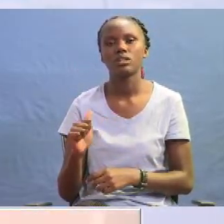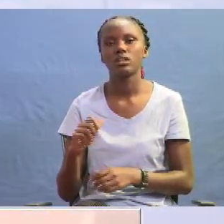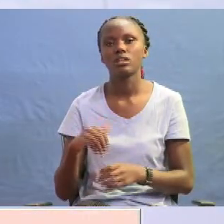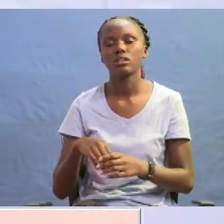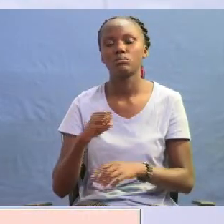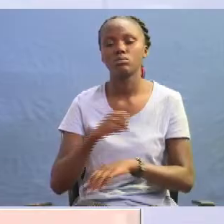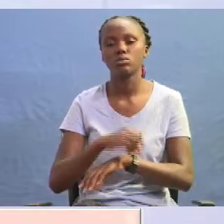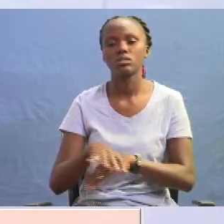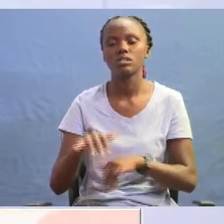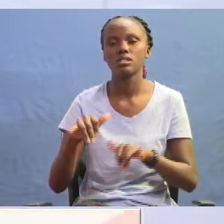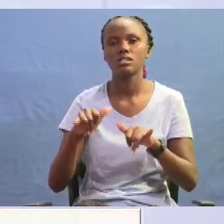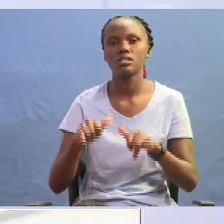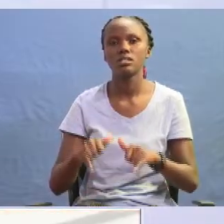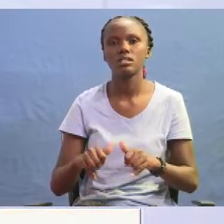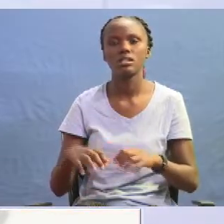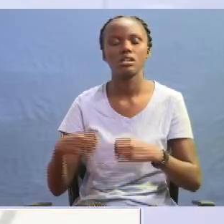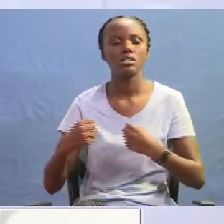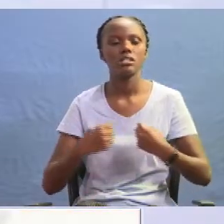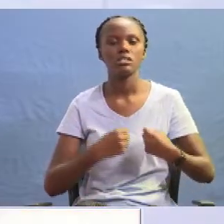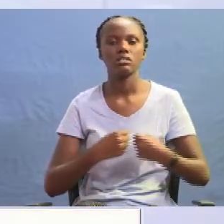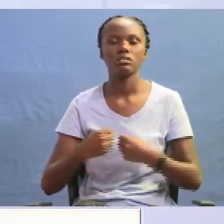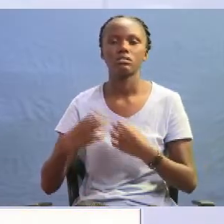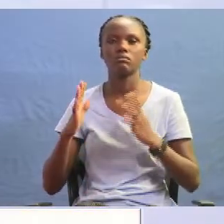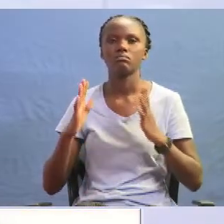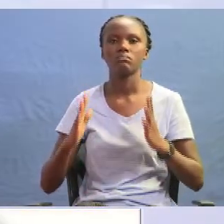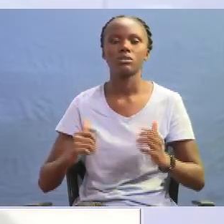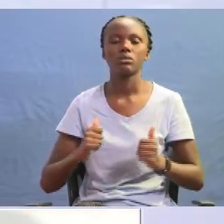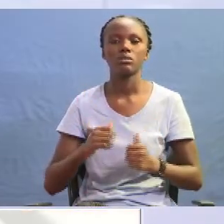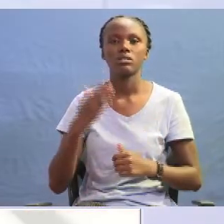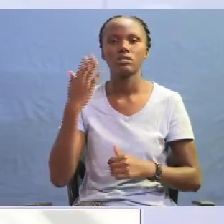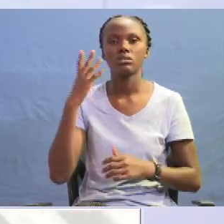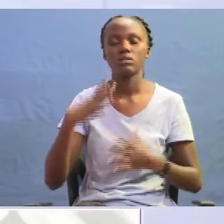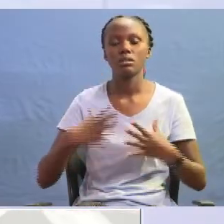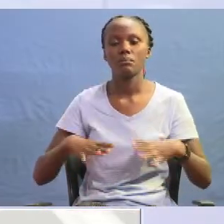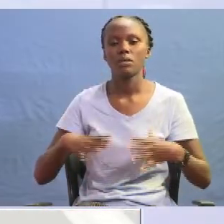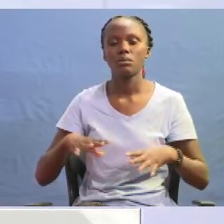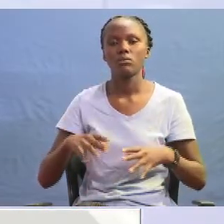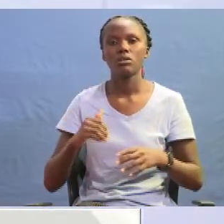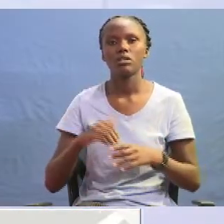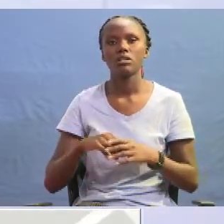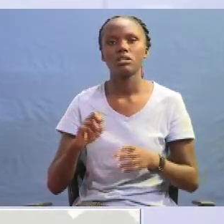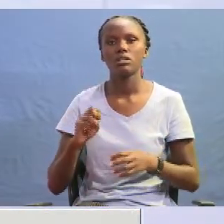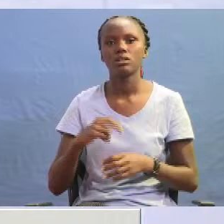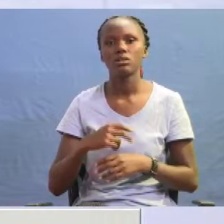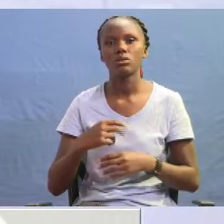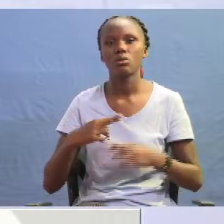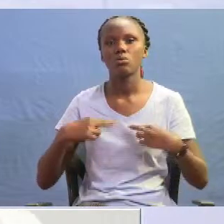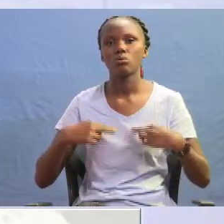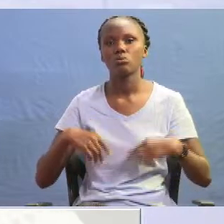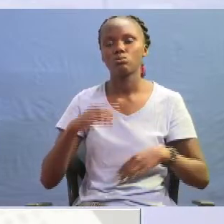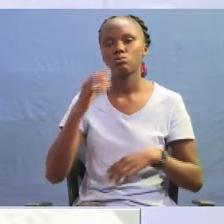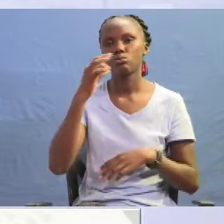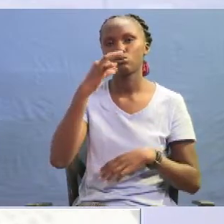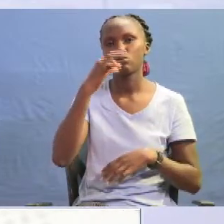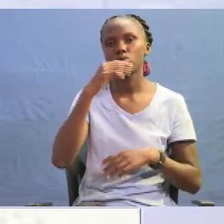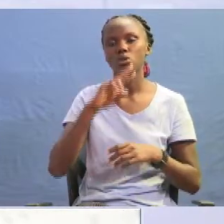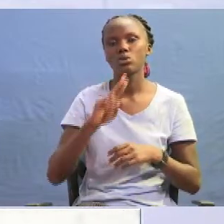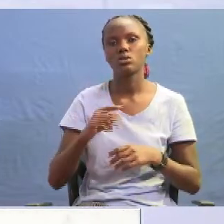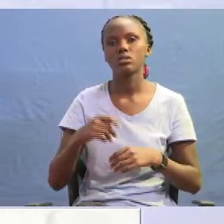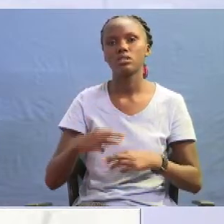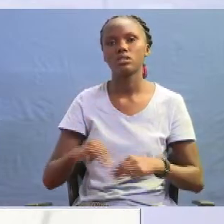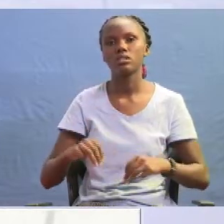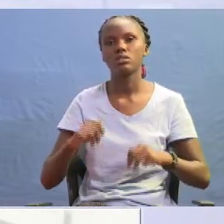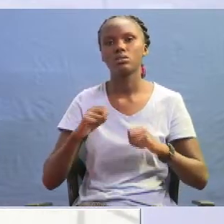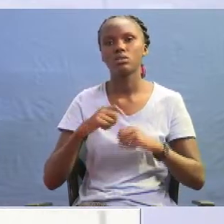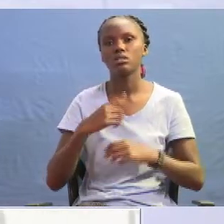County remain a challenge as incidents of hooliganism are reported frequently in the